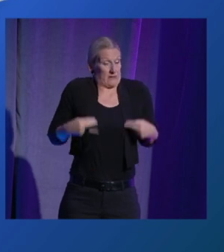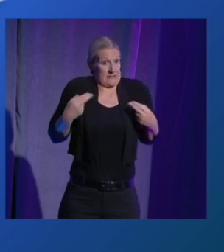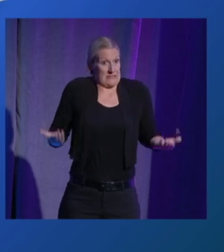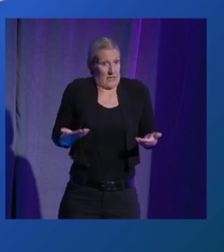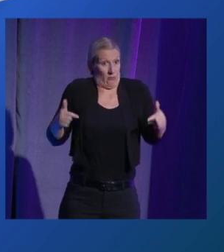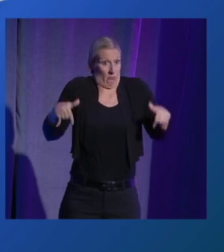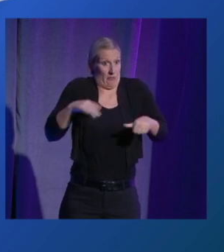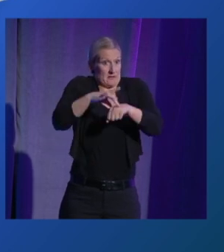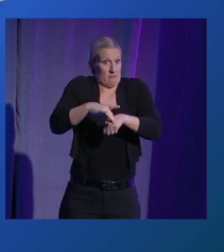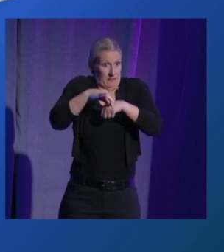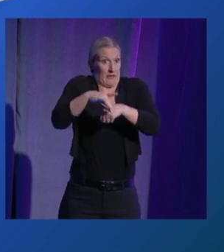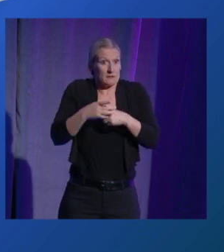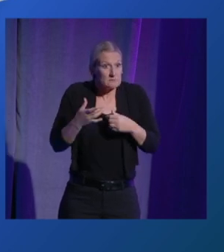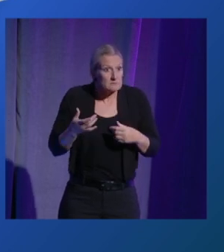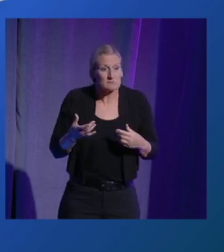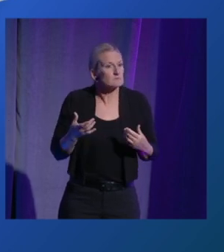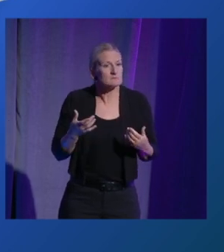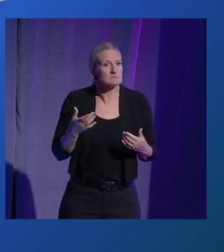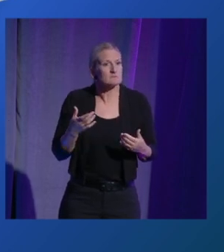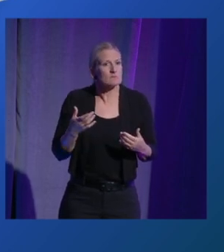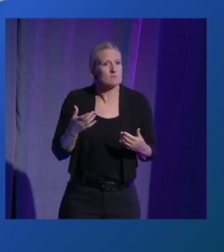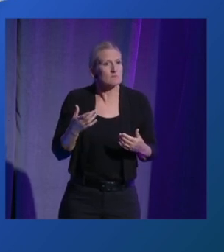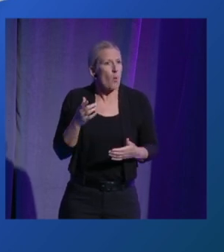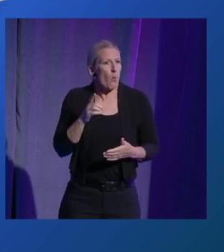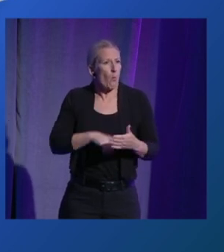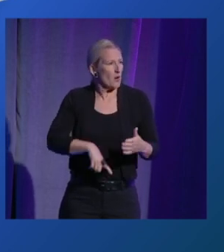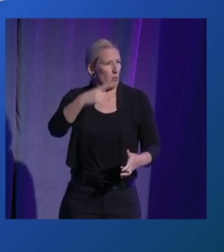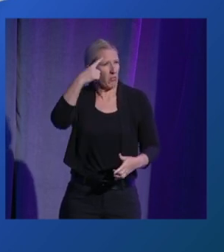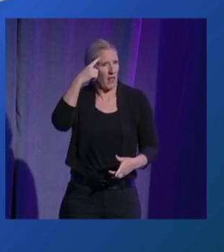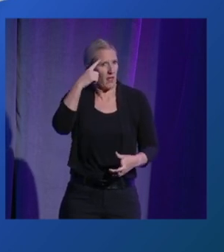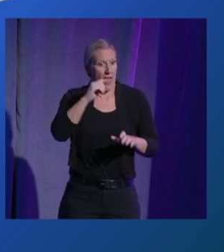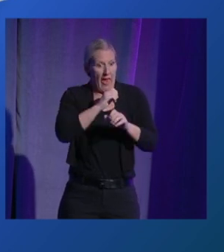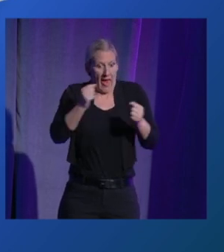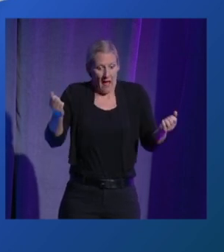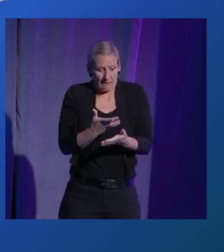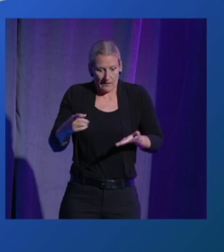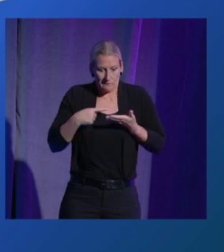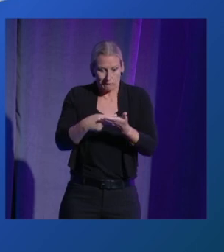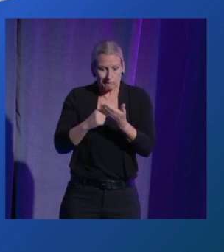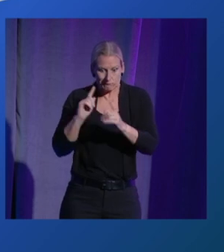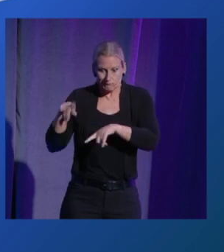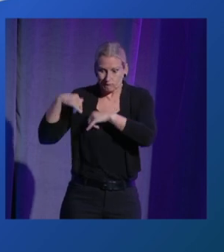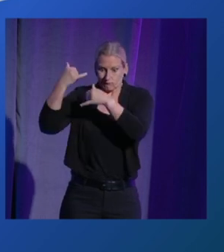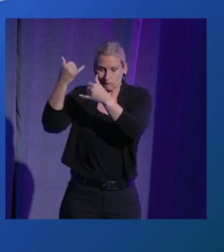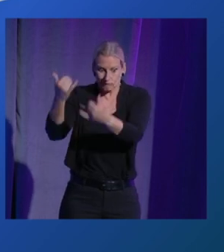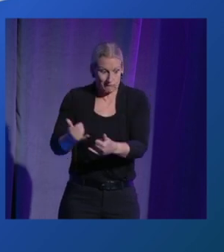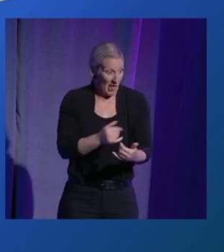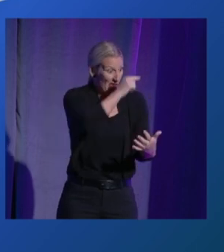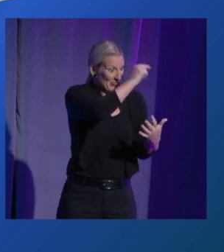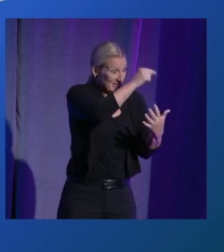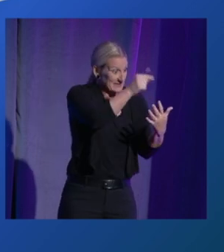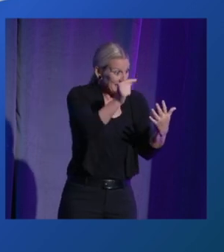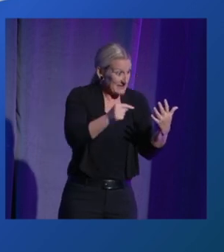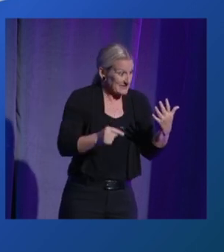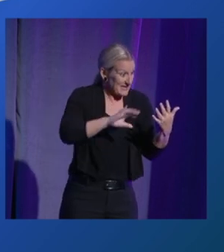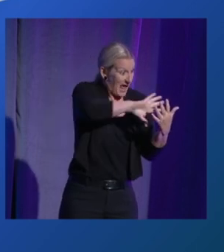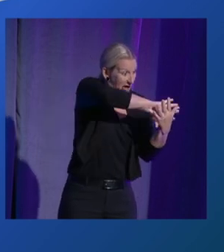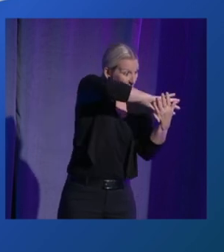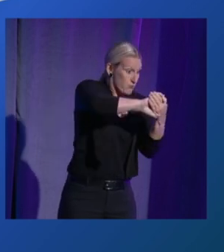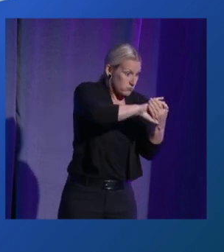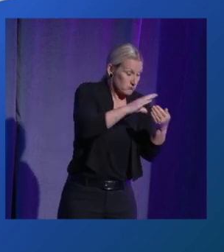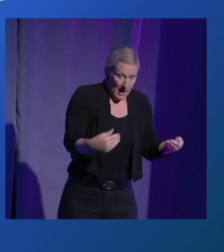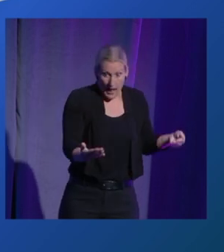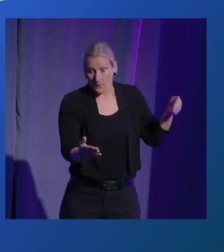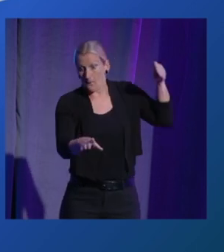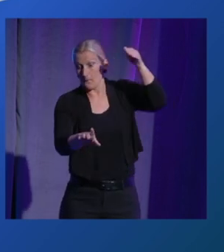kind of the big here's how we move all of these things we've been talking about into a a big move